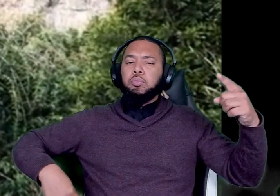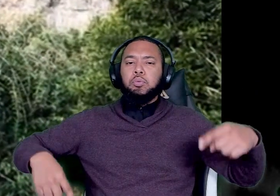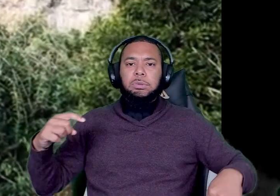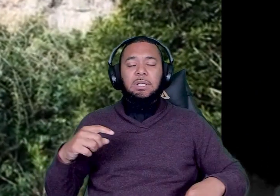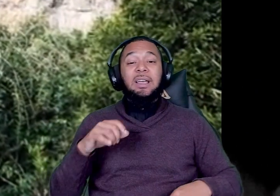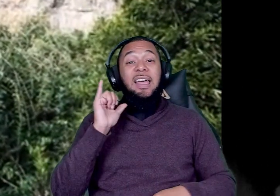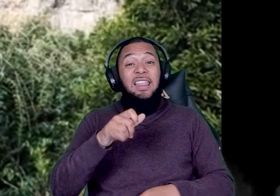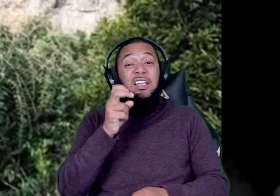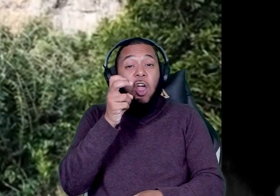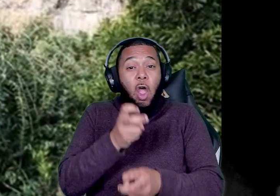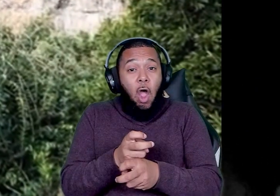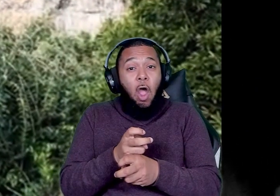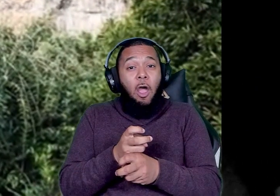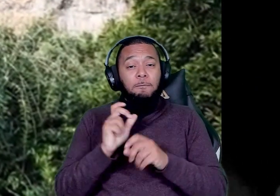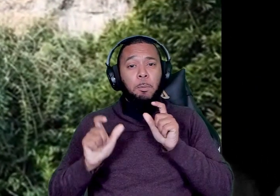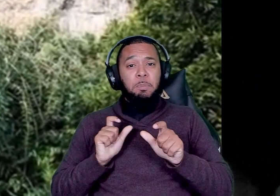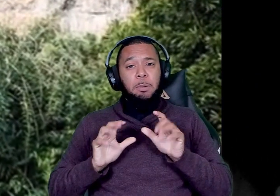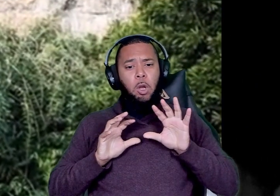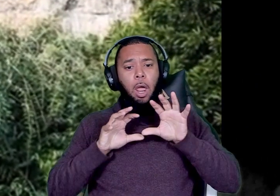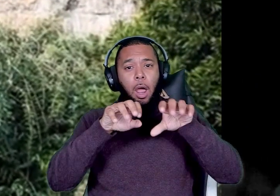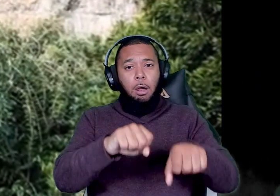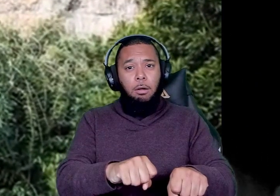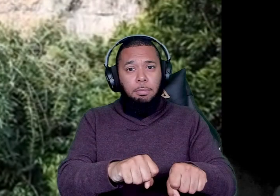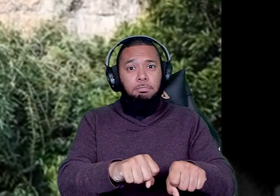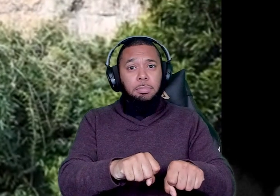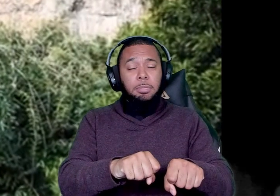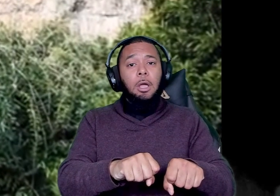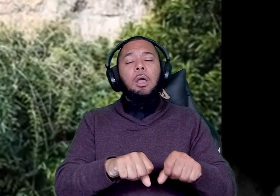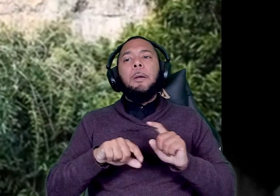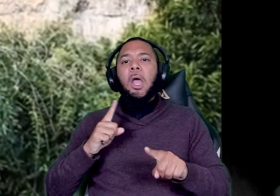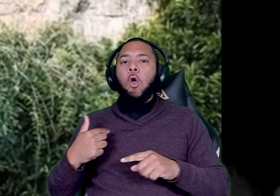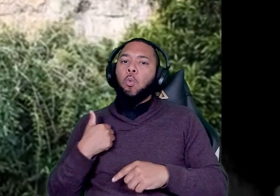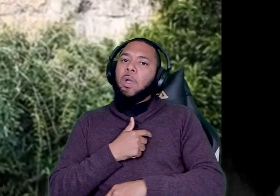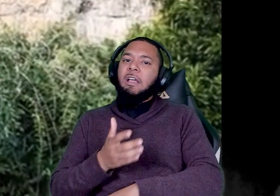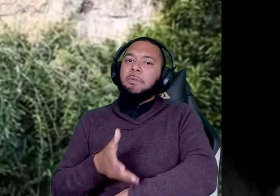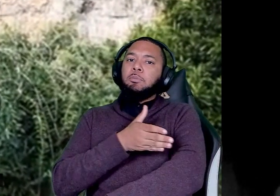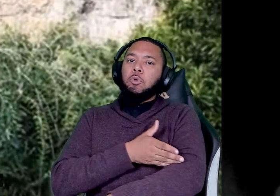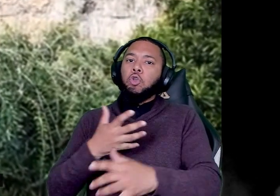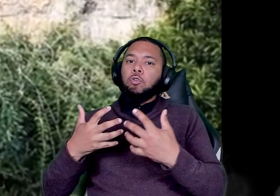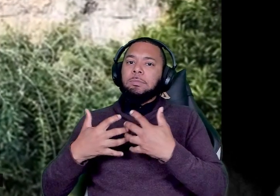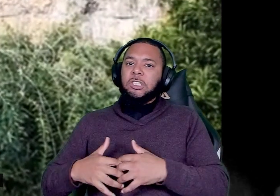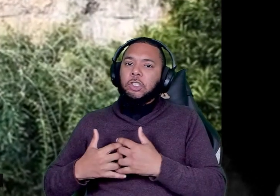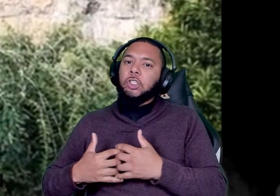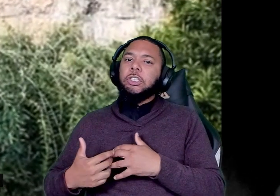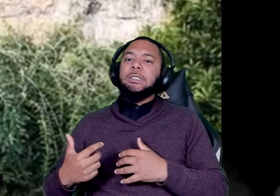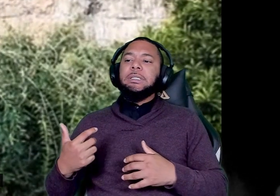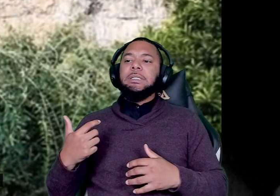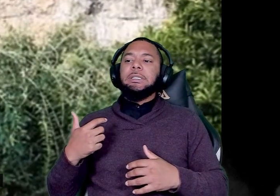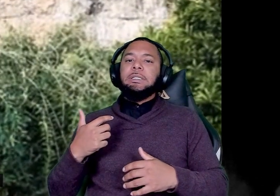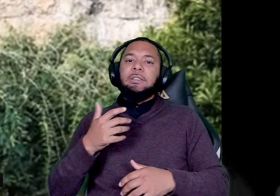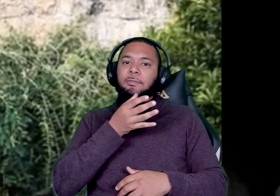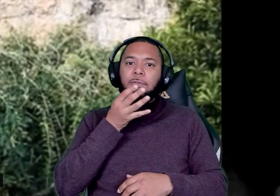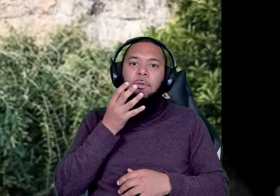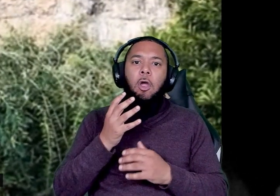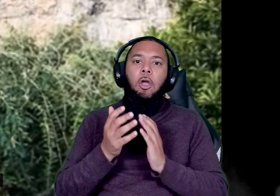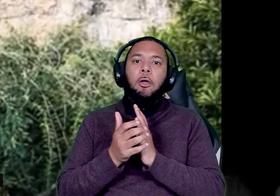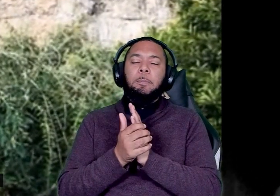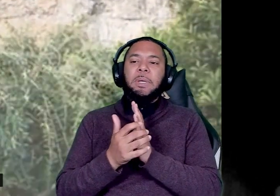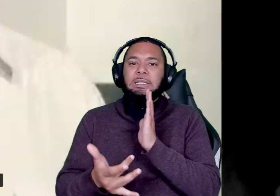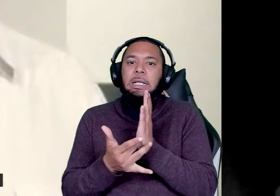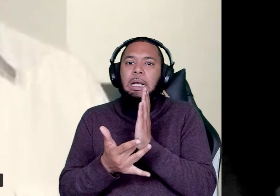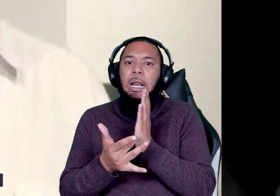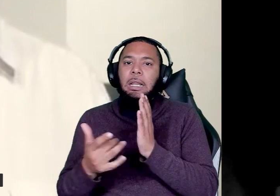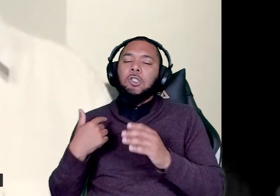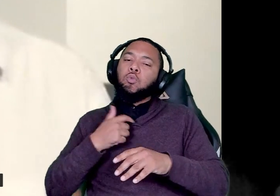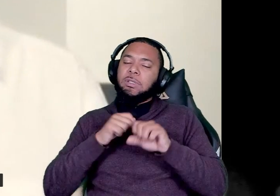toughest areas for humans to colonize, but as we've gotten better mechanically, we've been able to move into those and take those over. One of the bigger issues